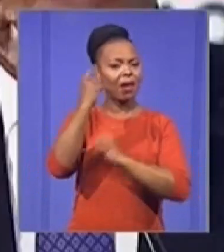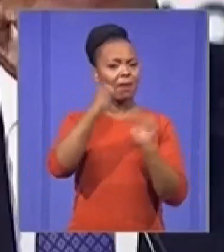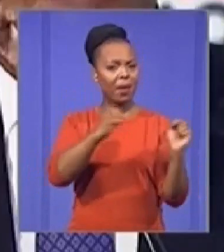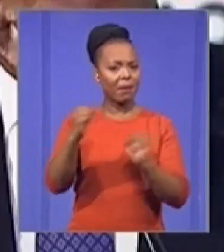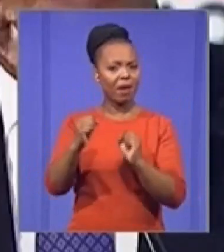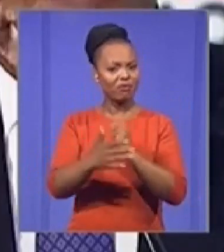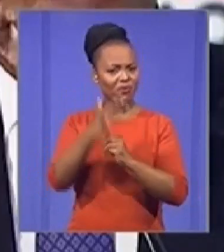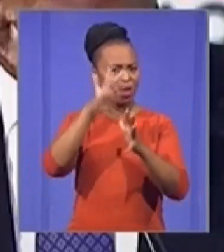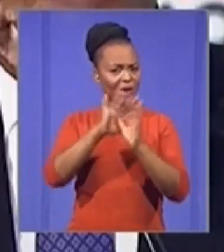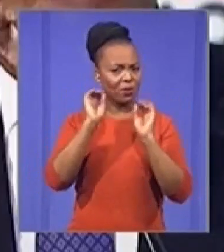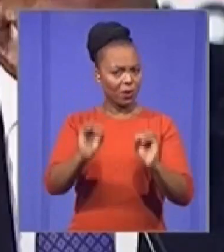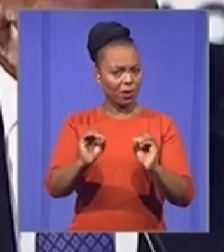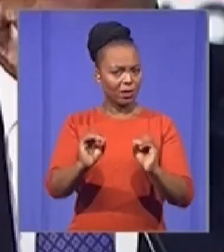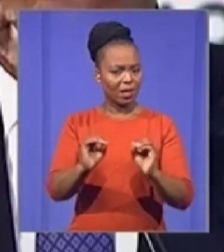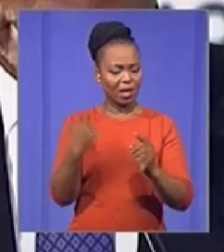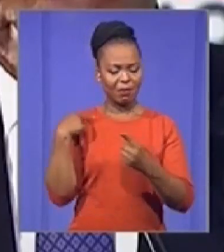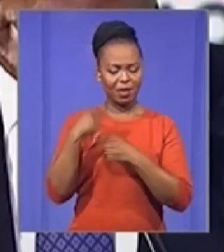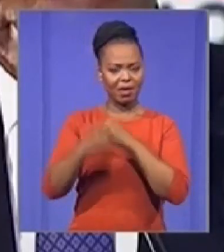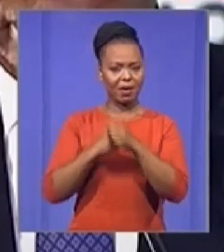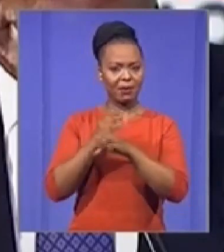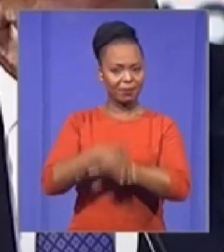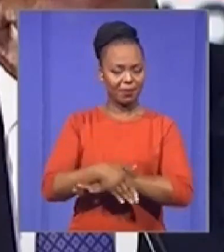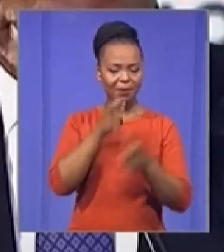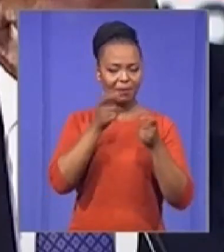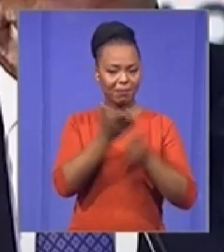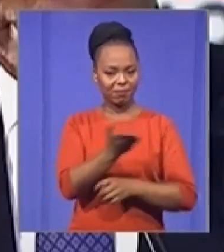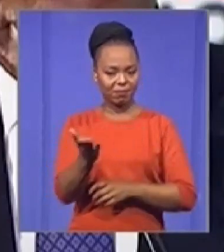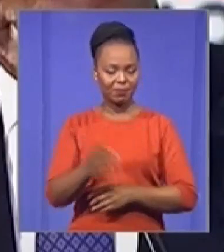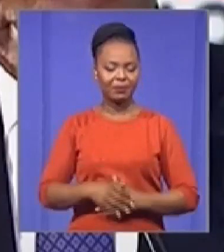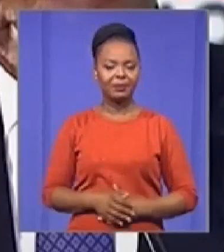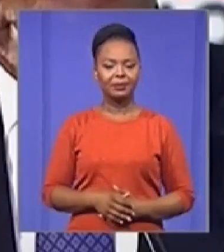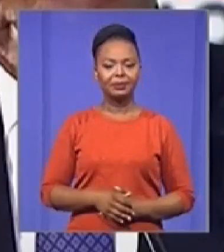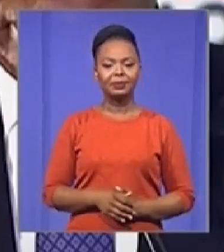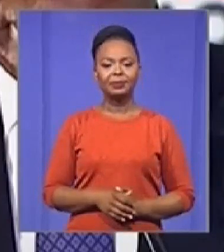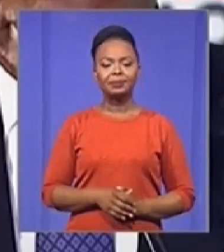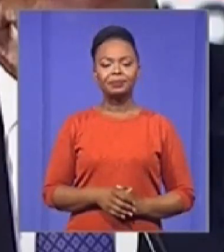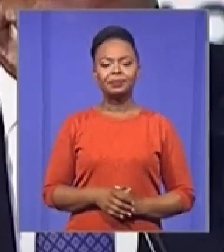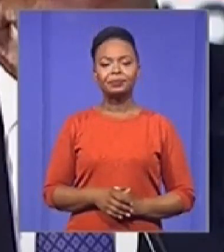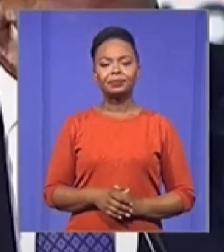le moelelo ho wena ka mora dilemo tse maikutlo ha o Facebook ke a latelang